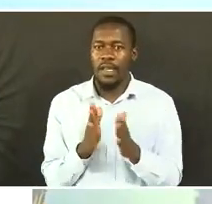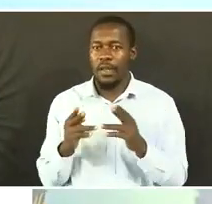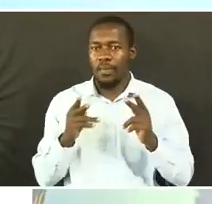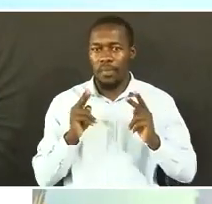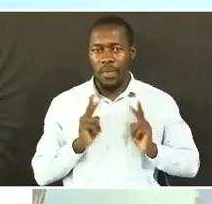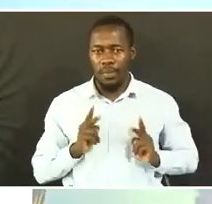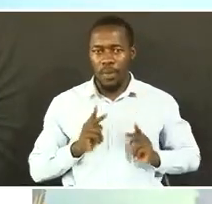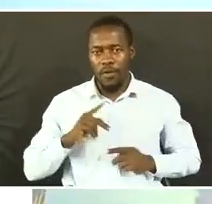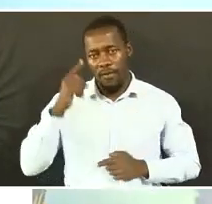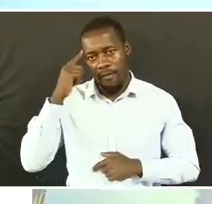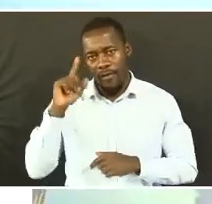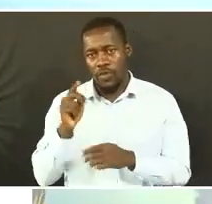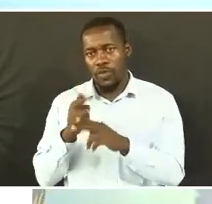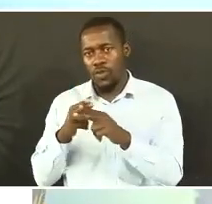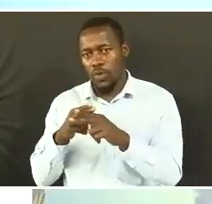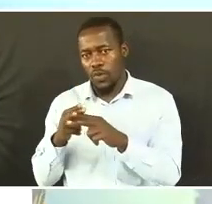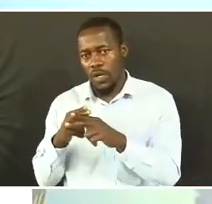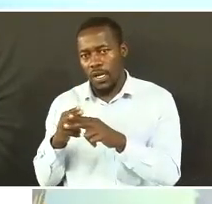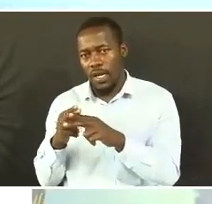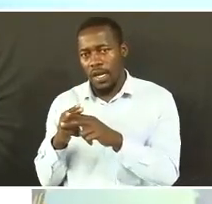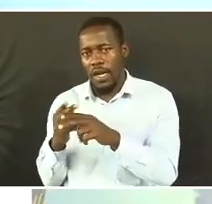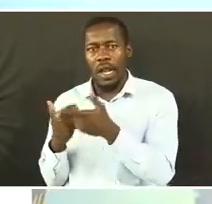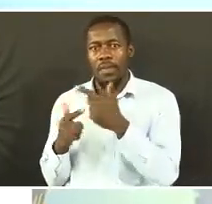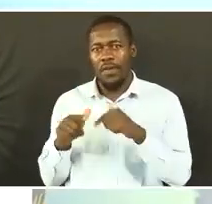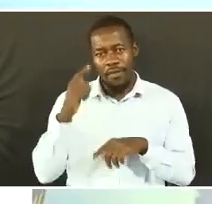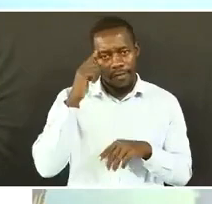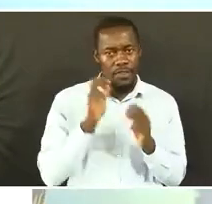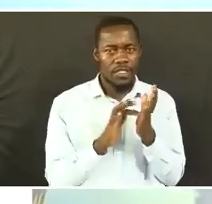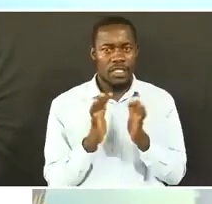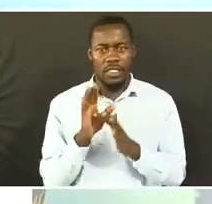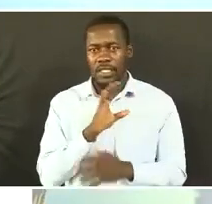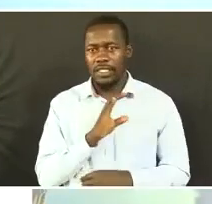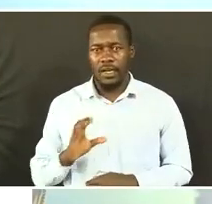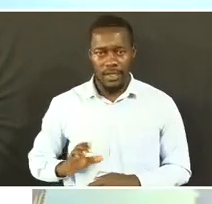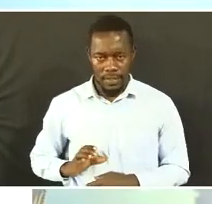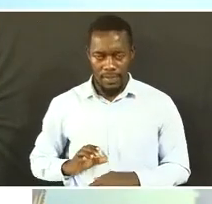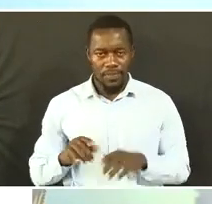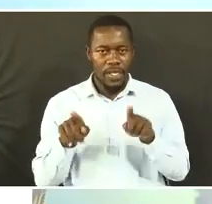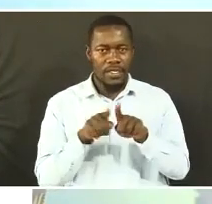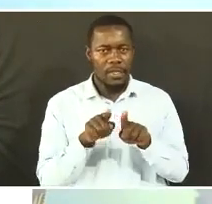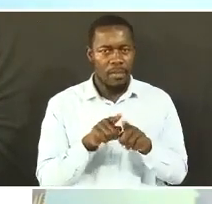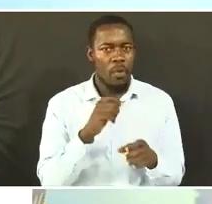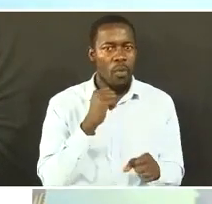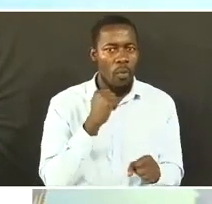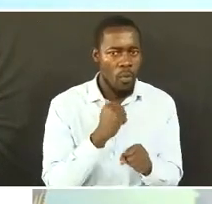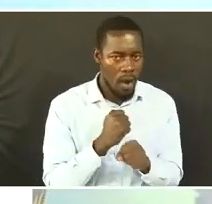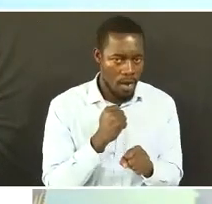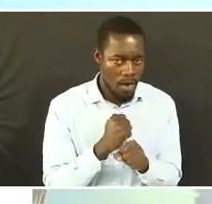Lord. But I see in a very special sense that that work will